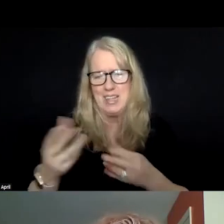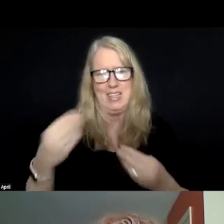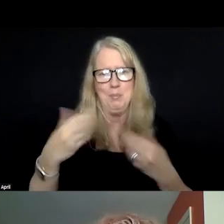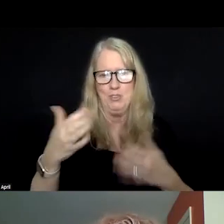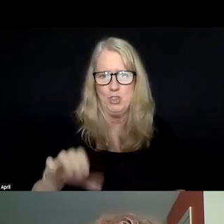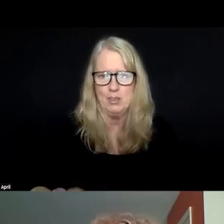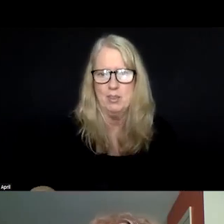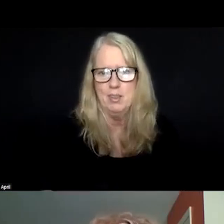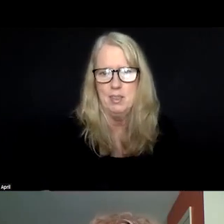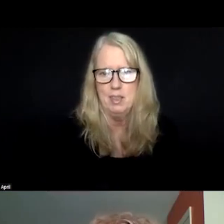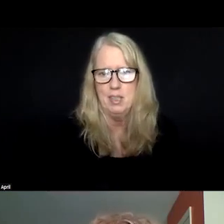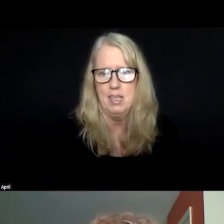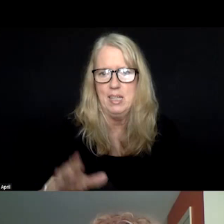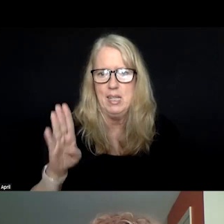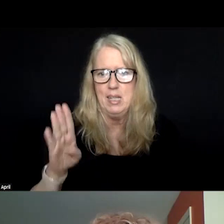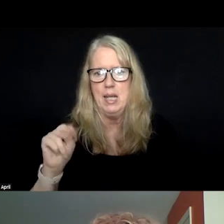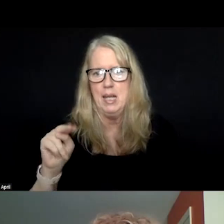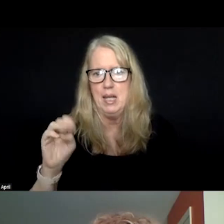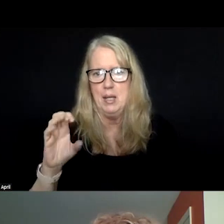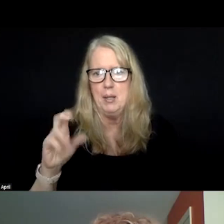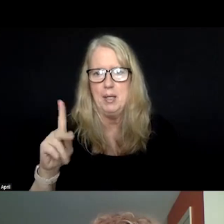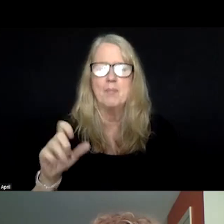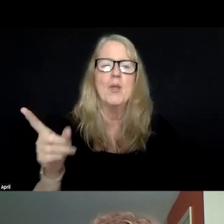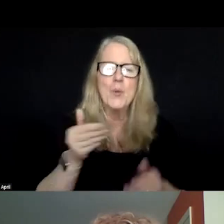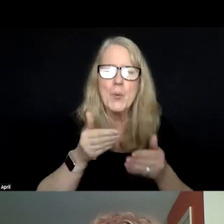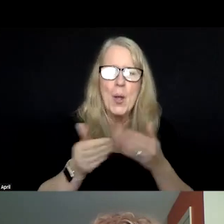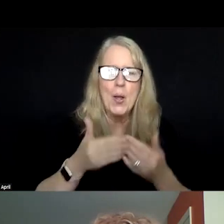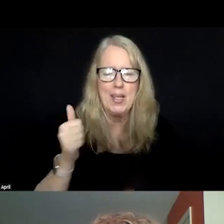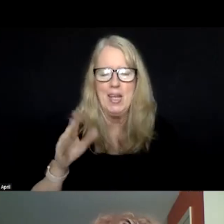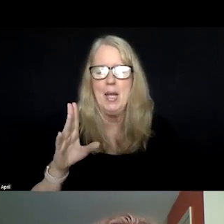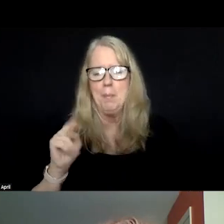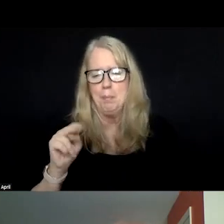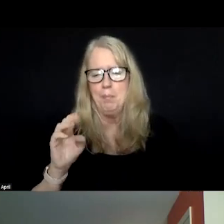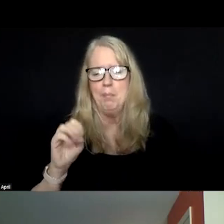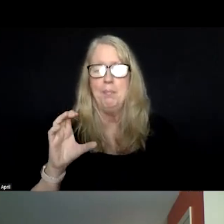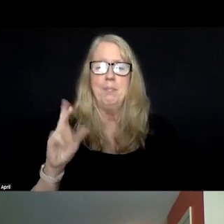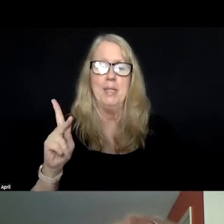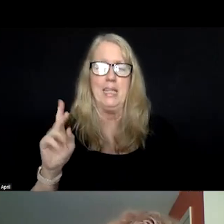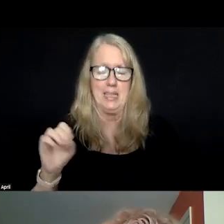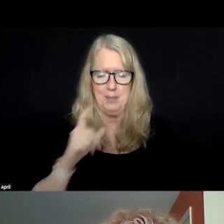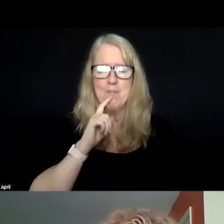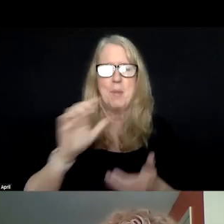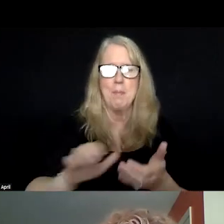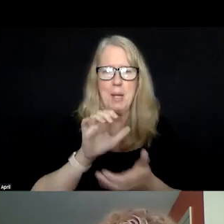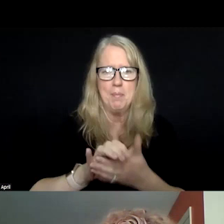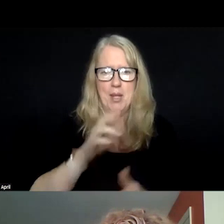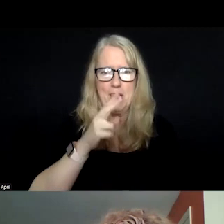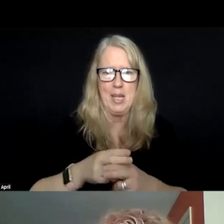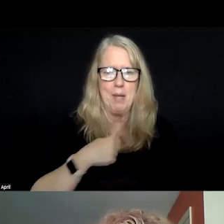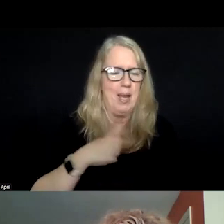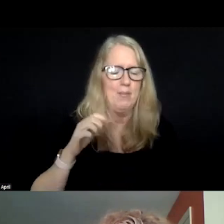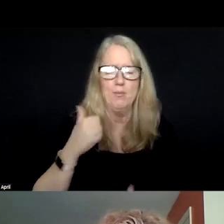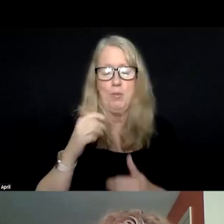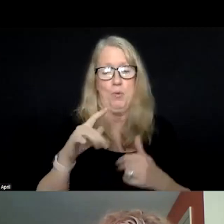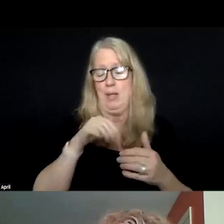it Benecki? Close, very close. It's Benecki. It's my married name. I messed it up for the first like 3